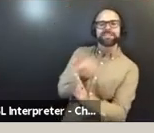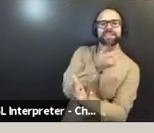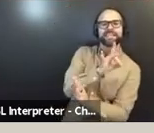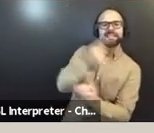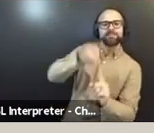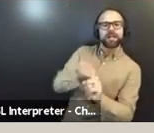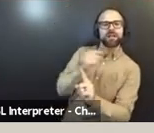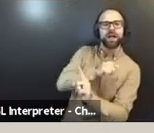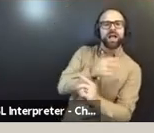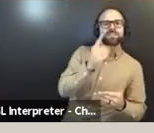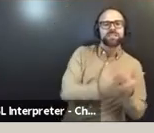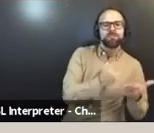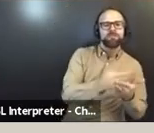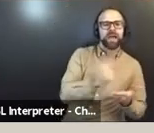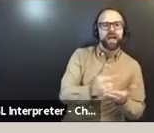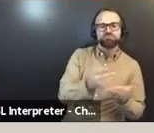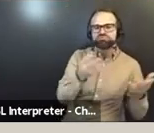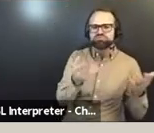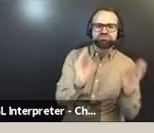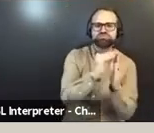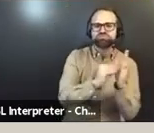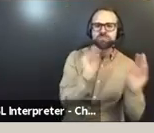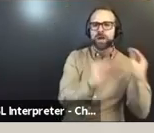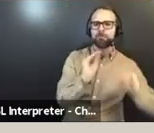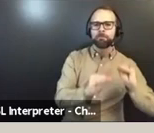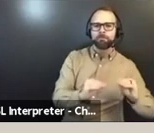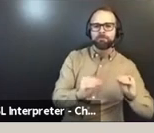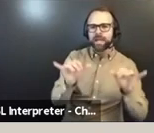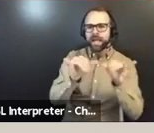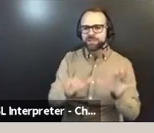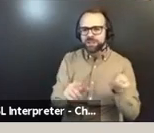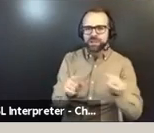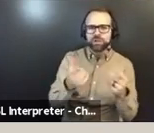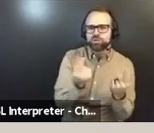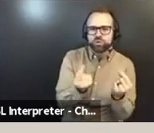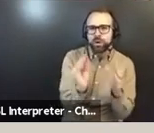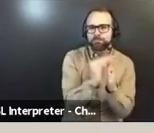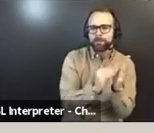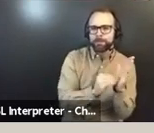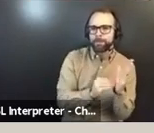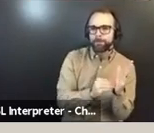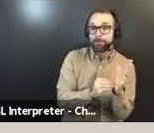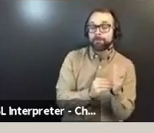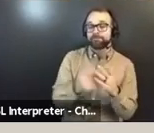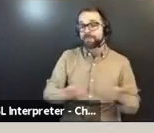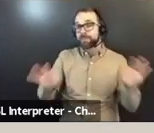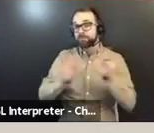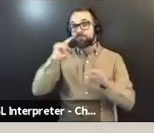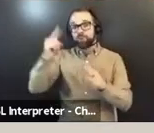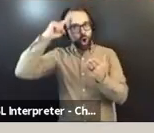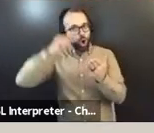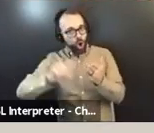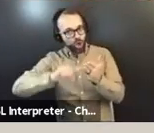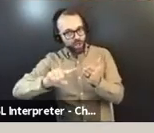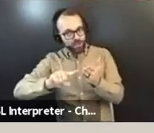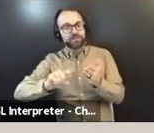and put it together and talk to the engineers. And then this is what you need to do. So documentation is really key if you get audited. And I can tell you